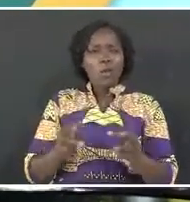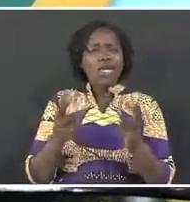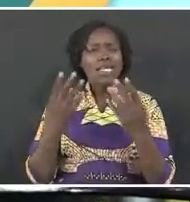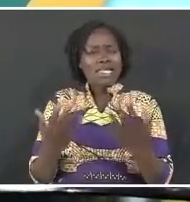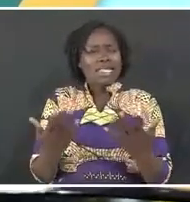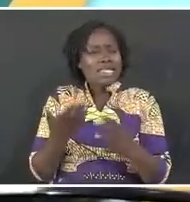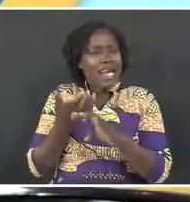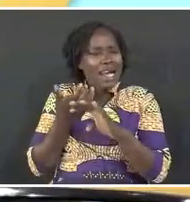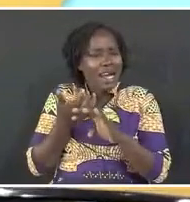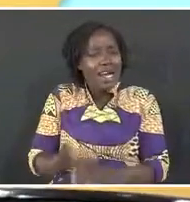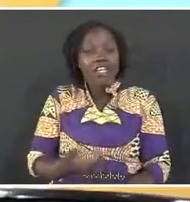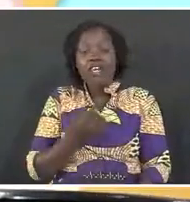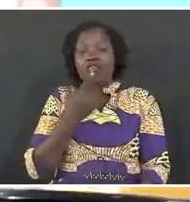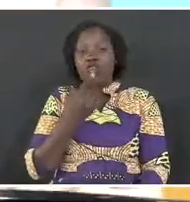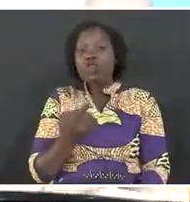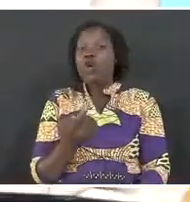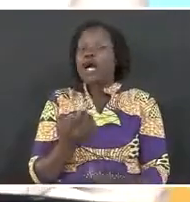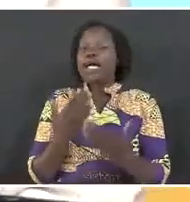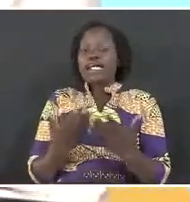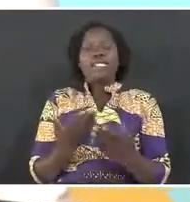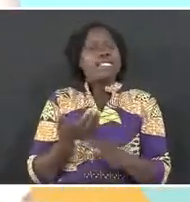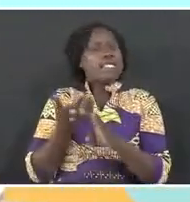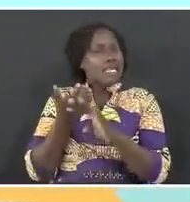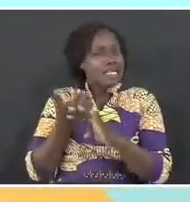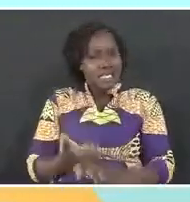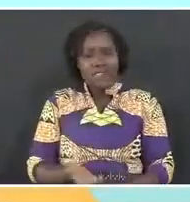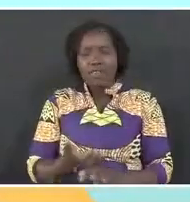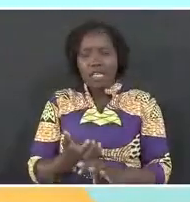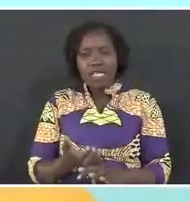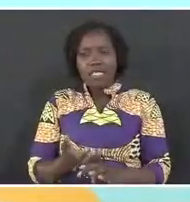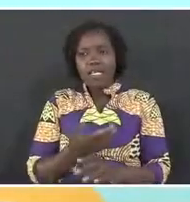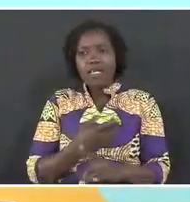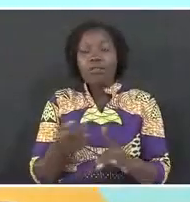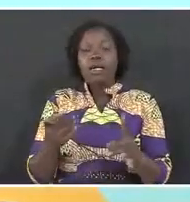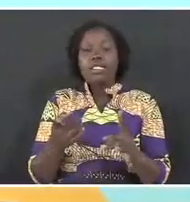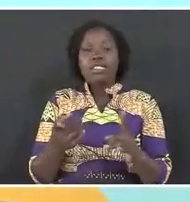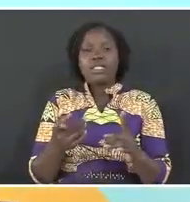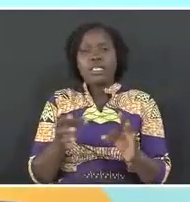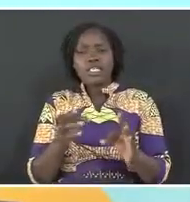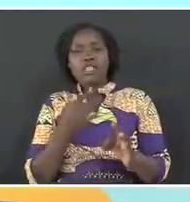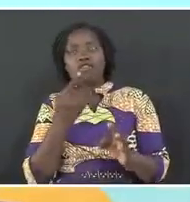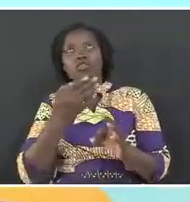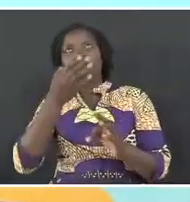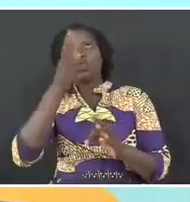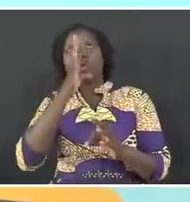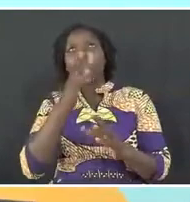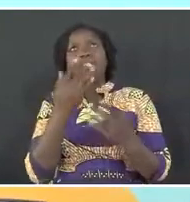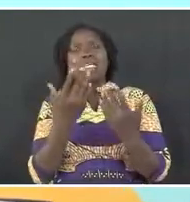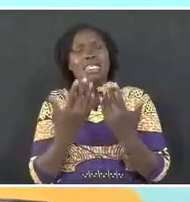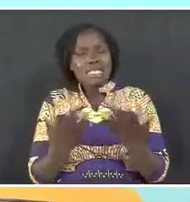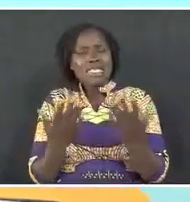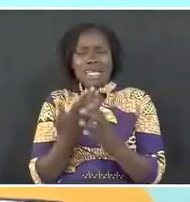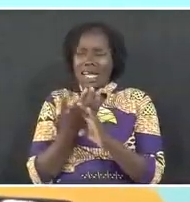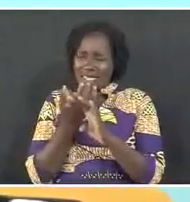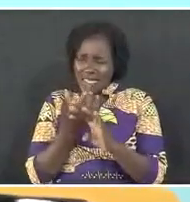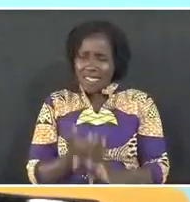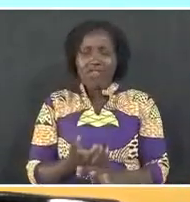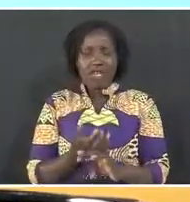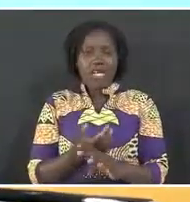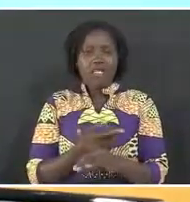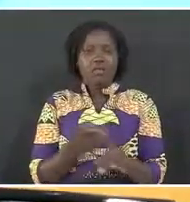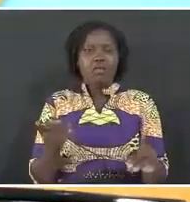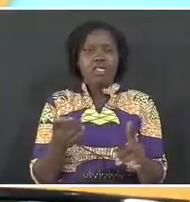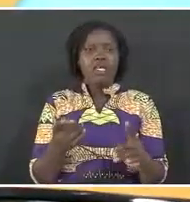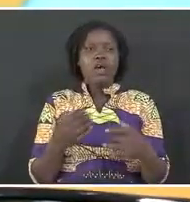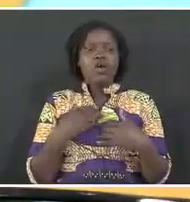difficult. And for sure, things are difficult. But supposing we told God, things are difficult, but